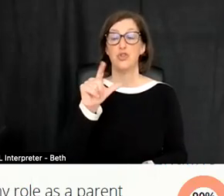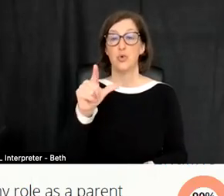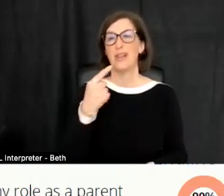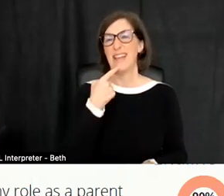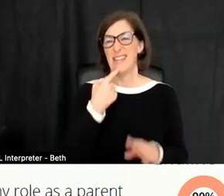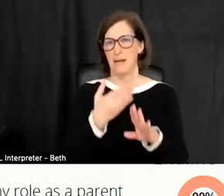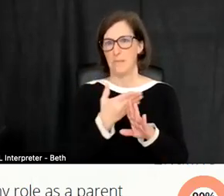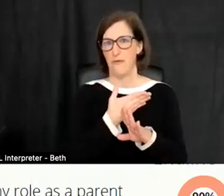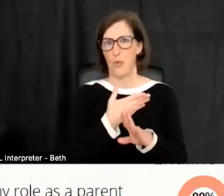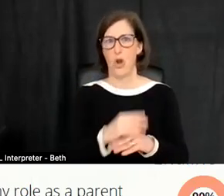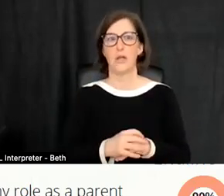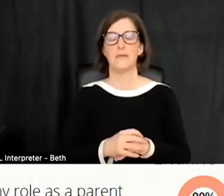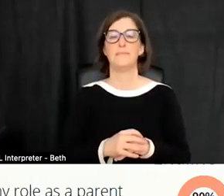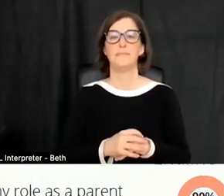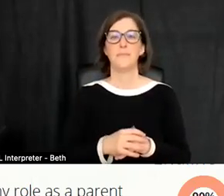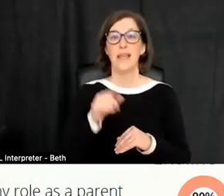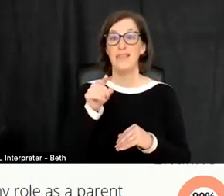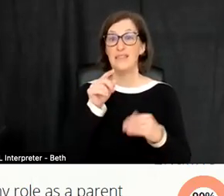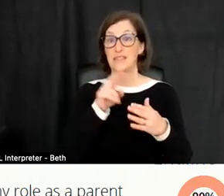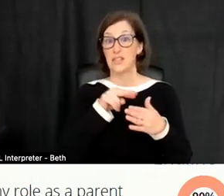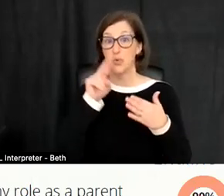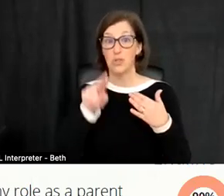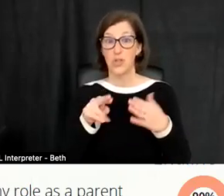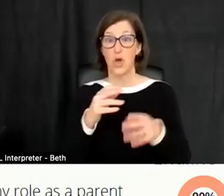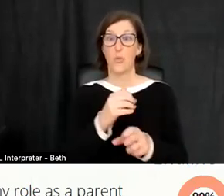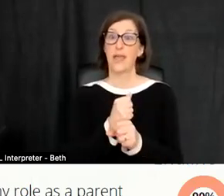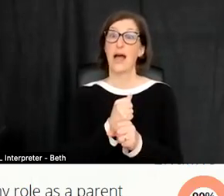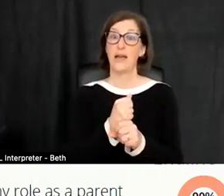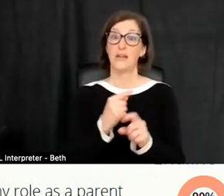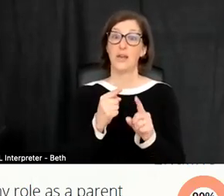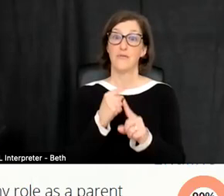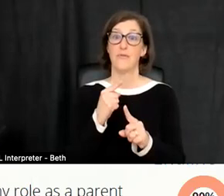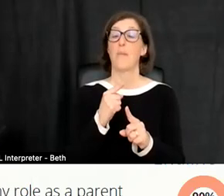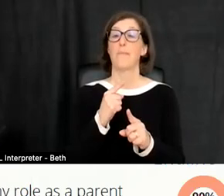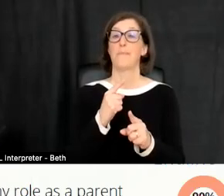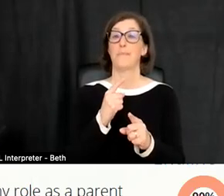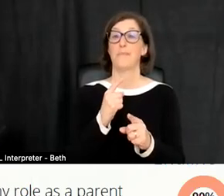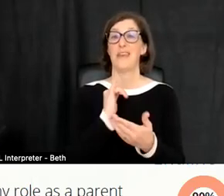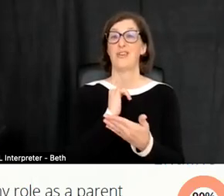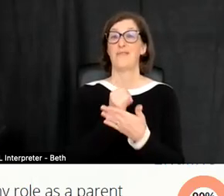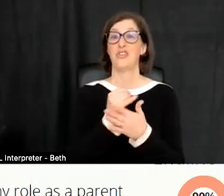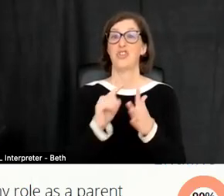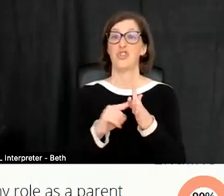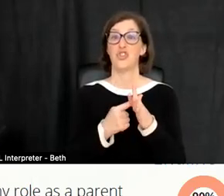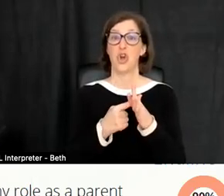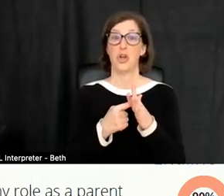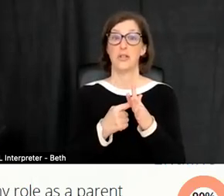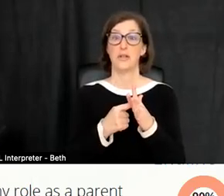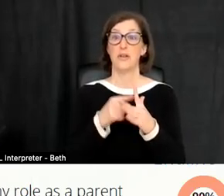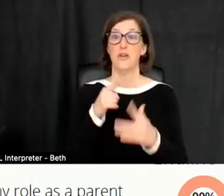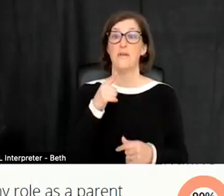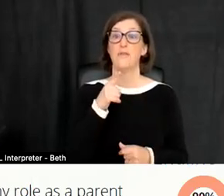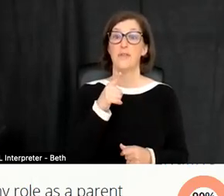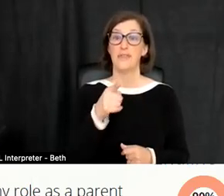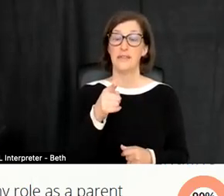recently. So this is the results that we got from the baseline interventions. For this endline